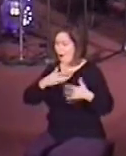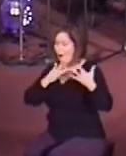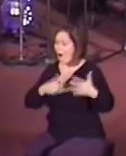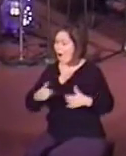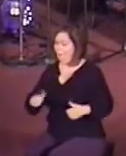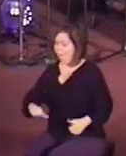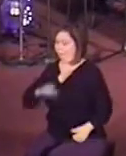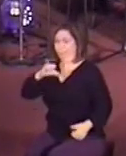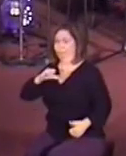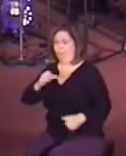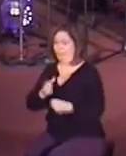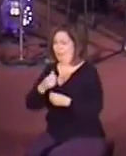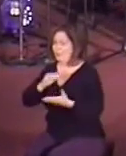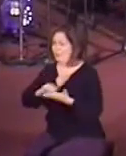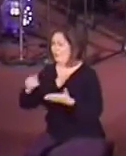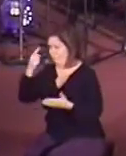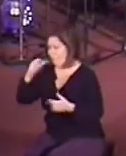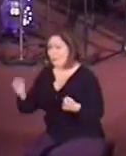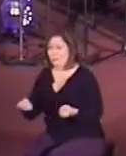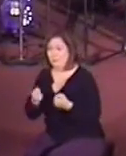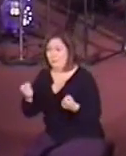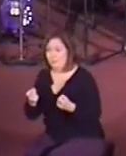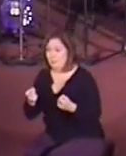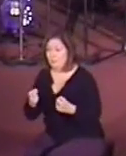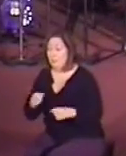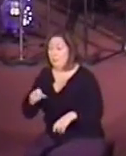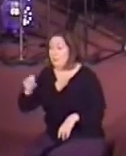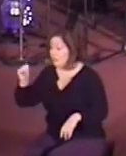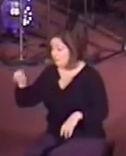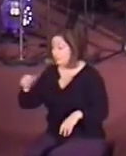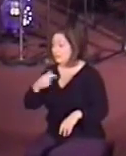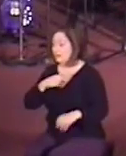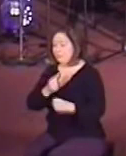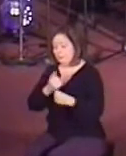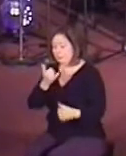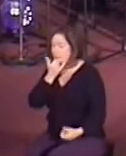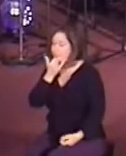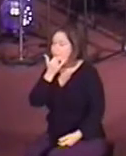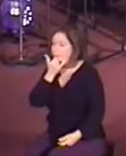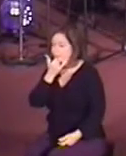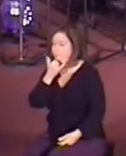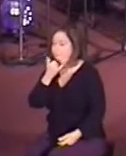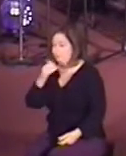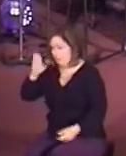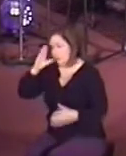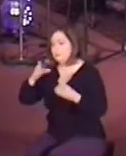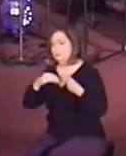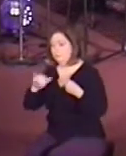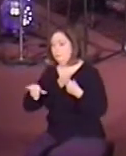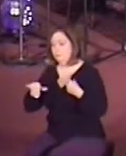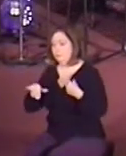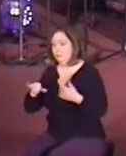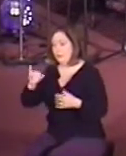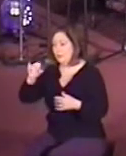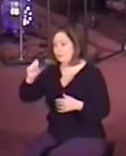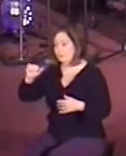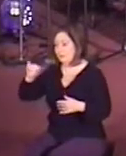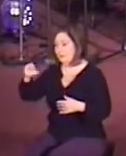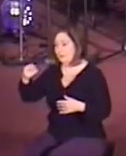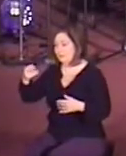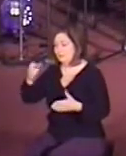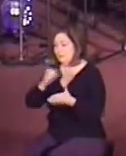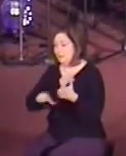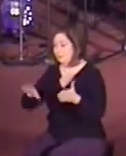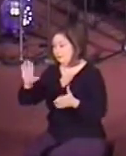who's going to sit there and try to make excuses for their sin. Simply, yes, I made a mistake. Look at Isaiah chapter 55,